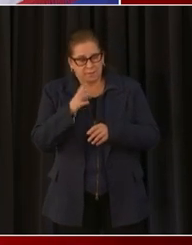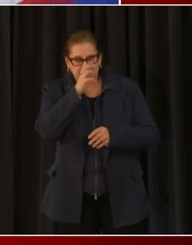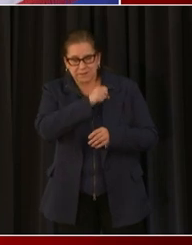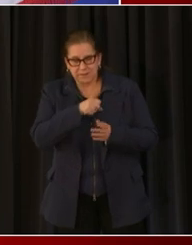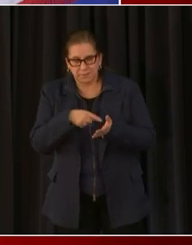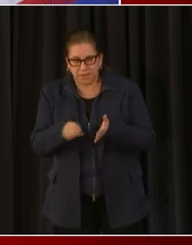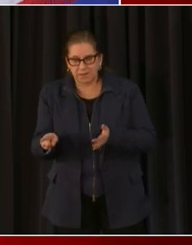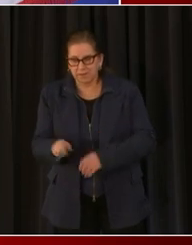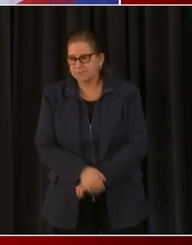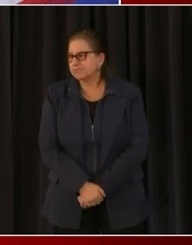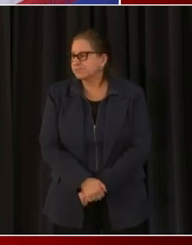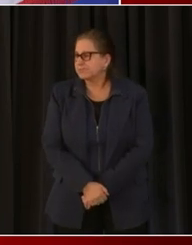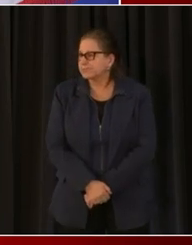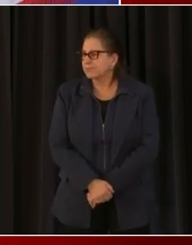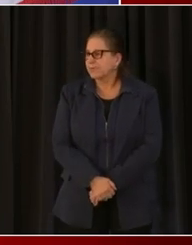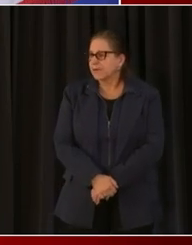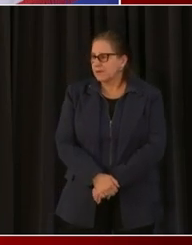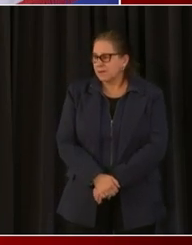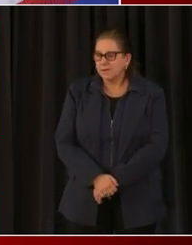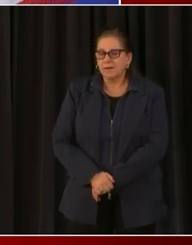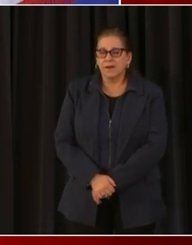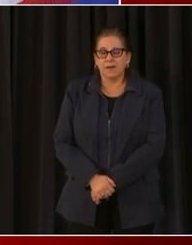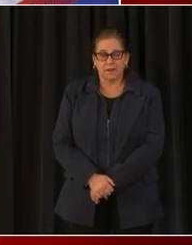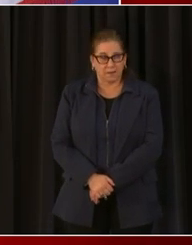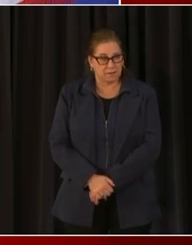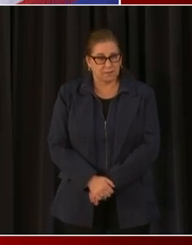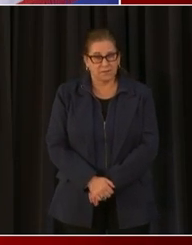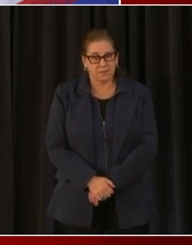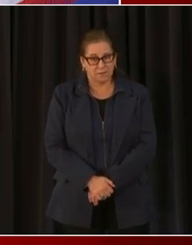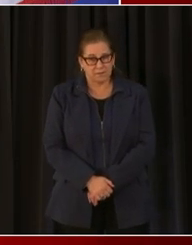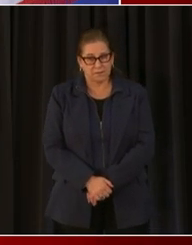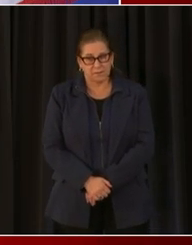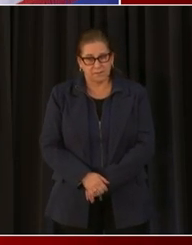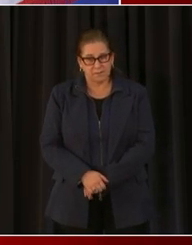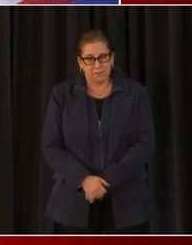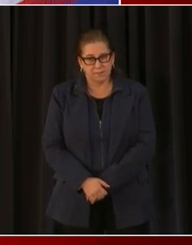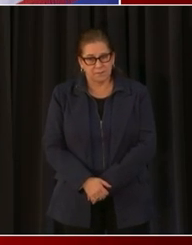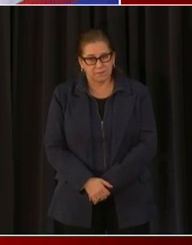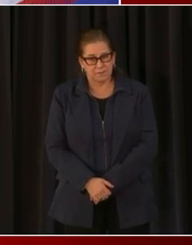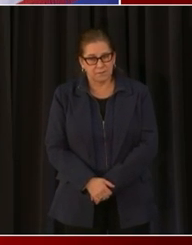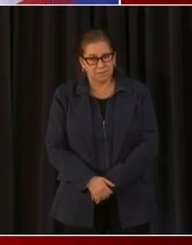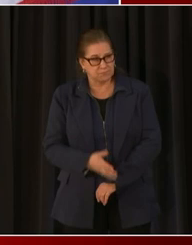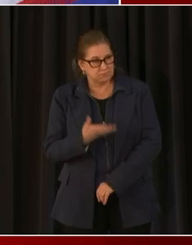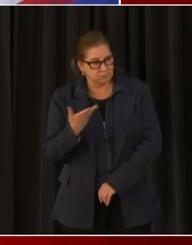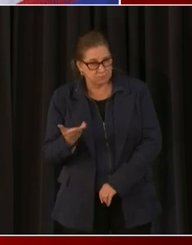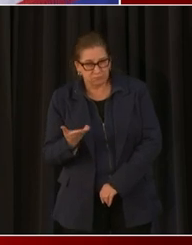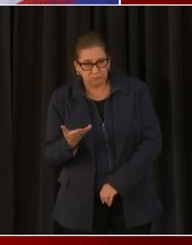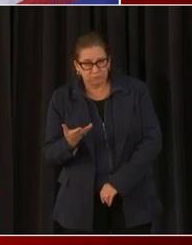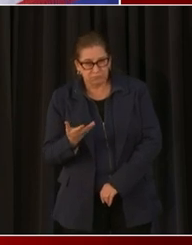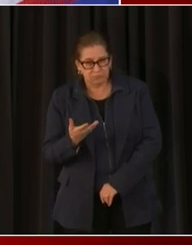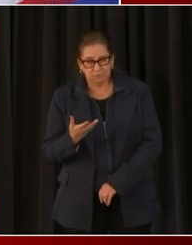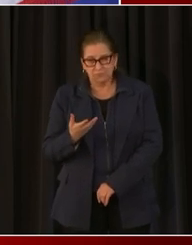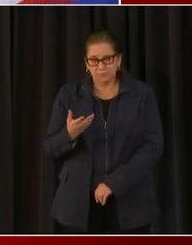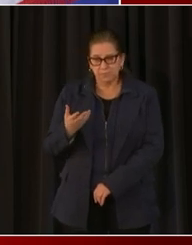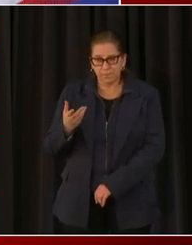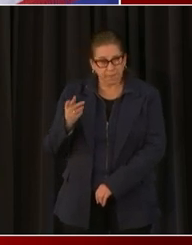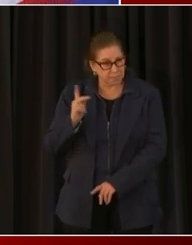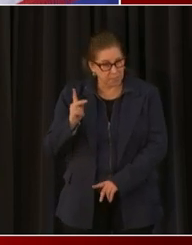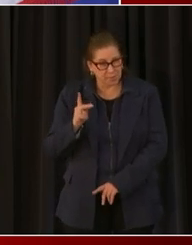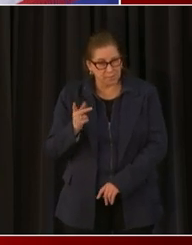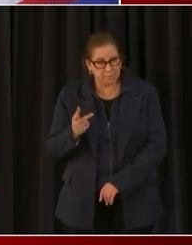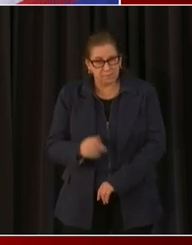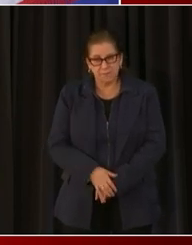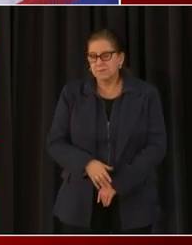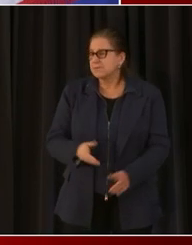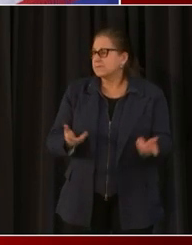for that 1 week. Is there anything you can say to kind of assure folks who are waiting for it and need the money, or is the city? I can tell them we